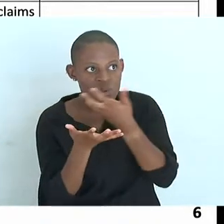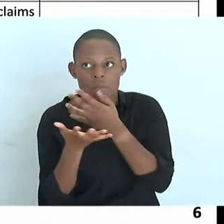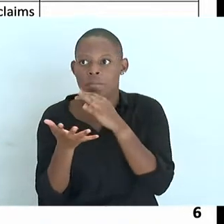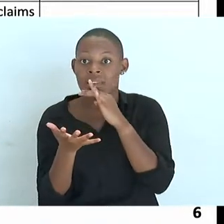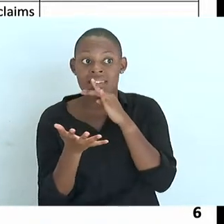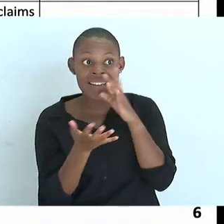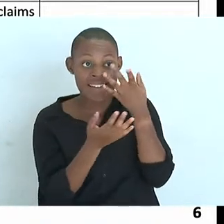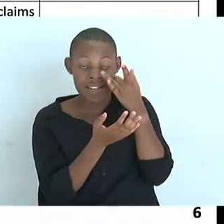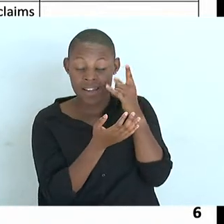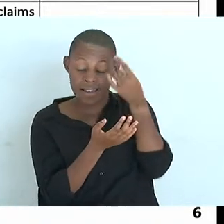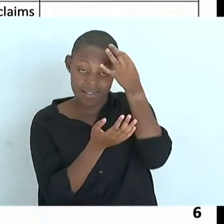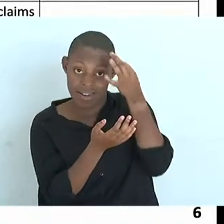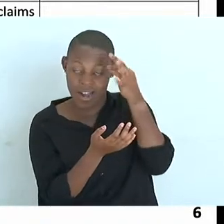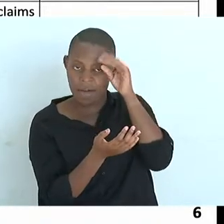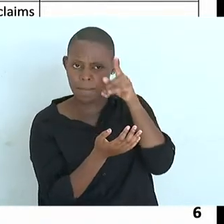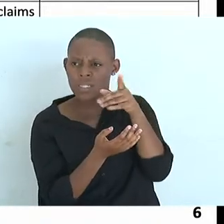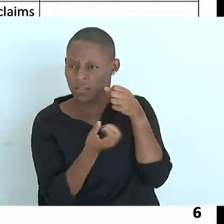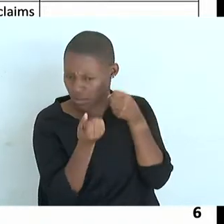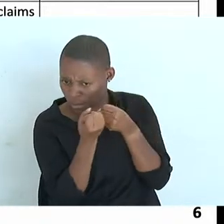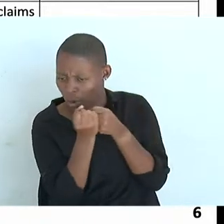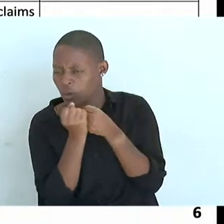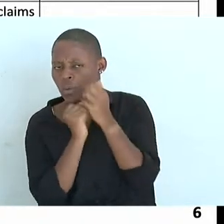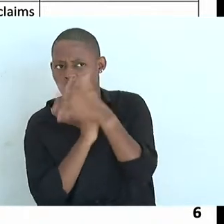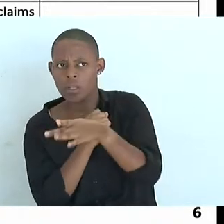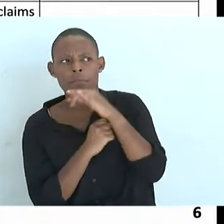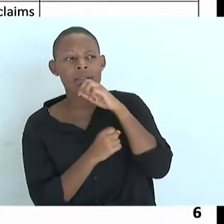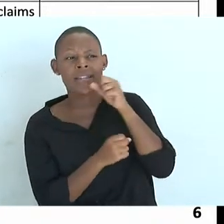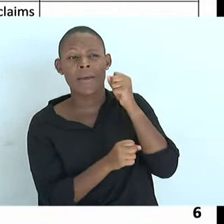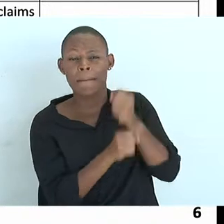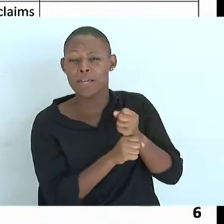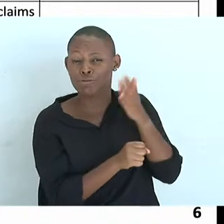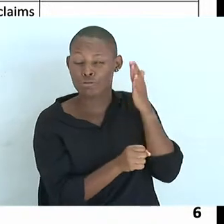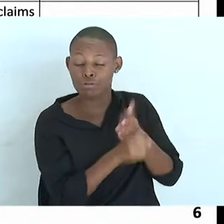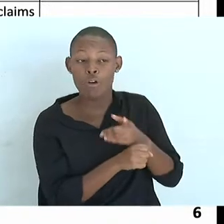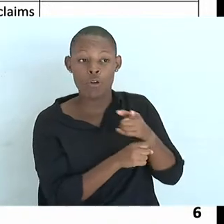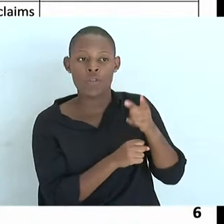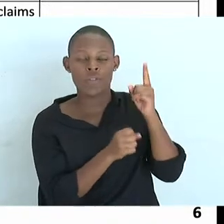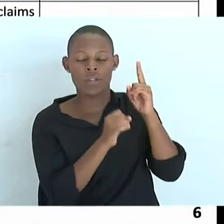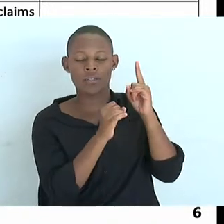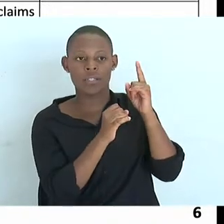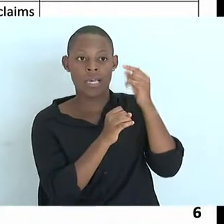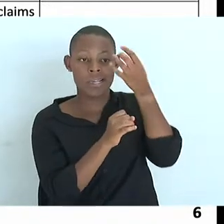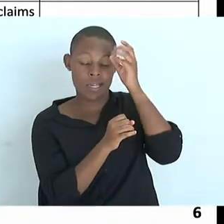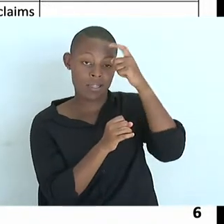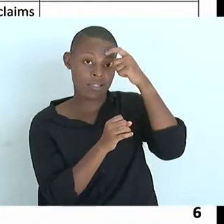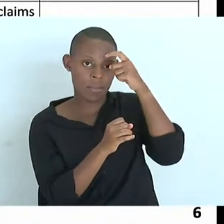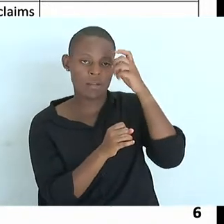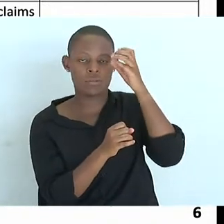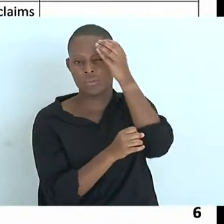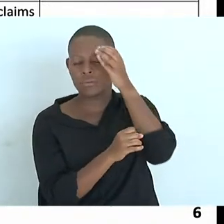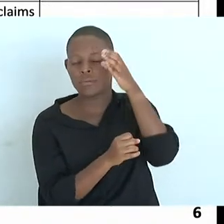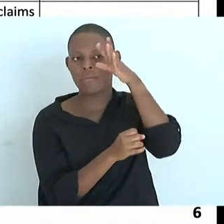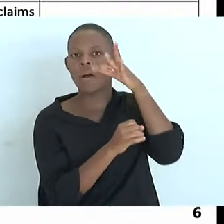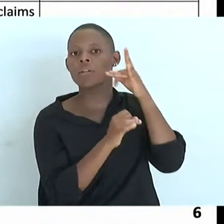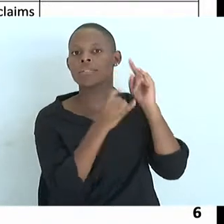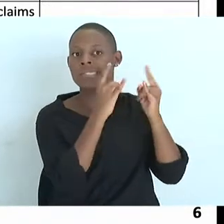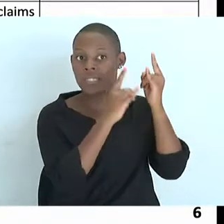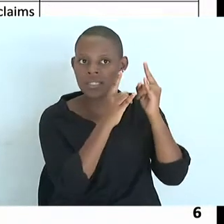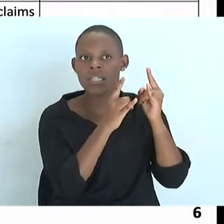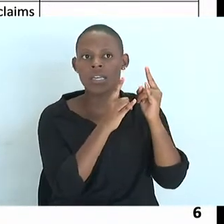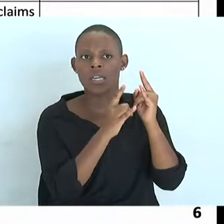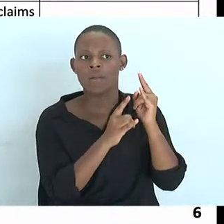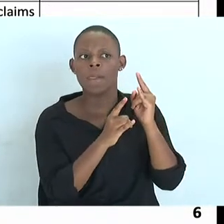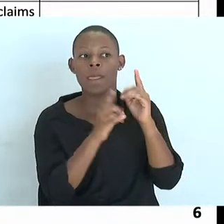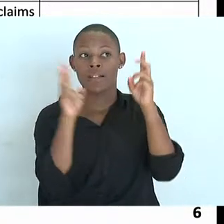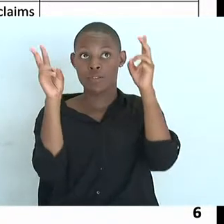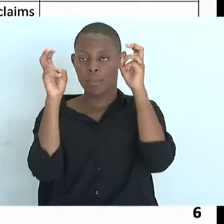but of course the smart city will make sure that it is on the agenda. So in conclusion, ladies and gentlemen